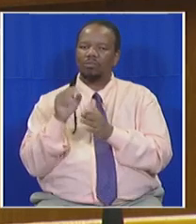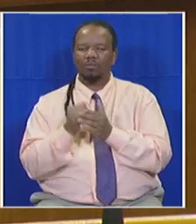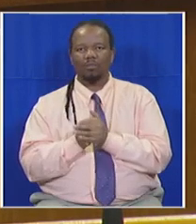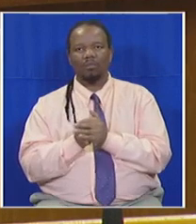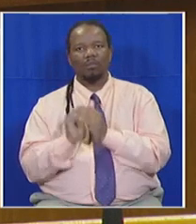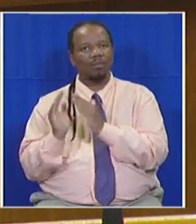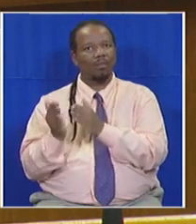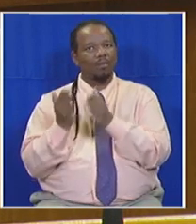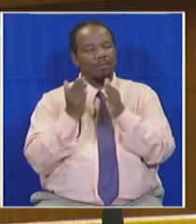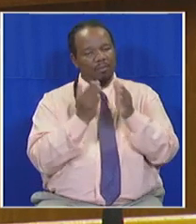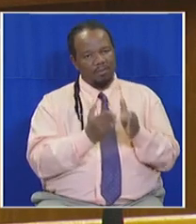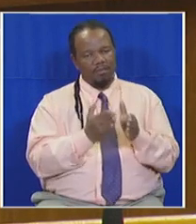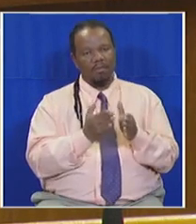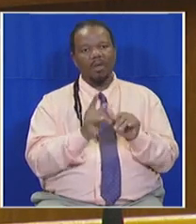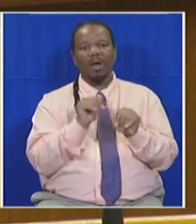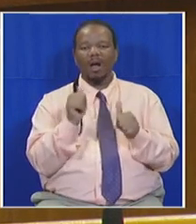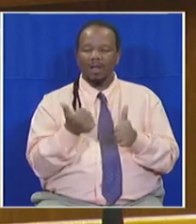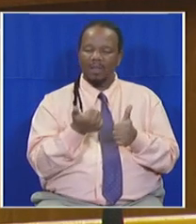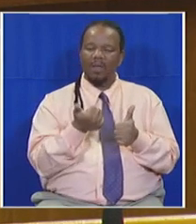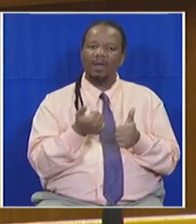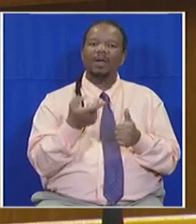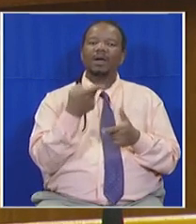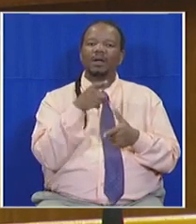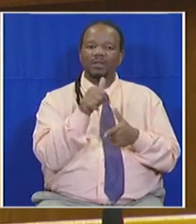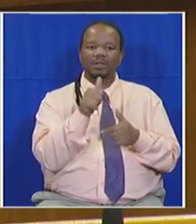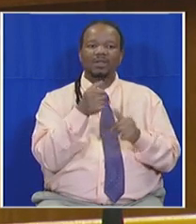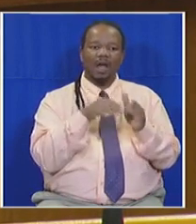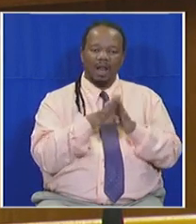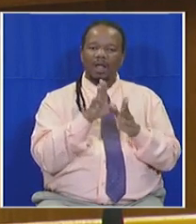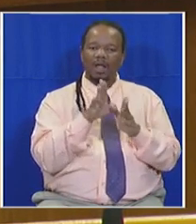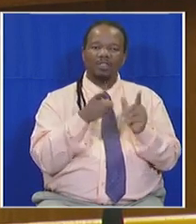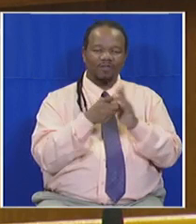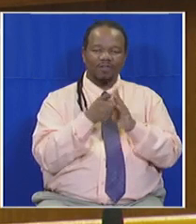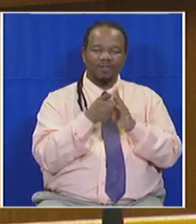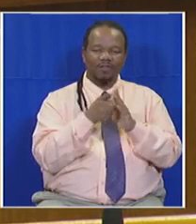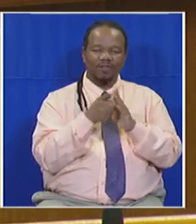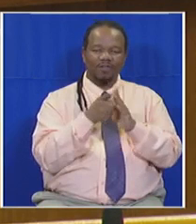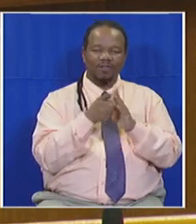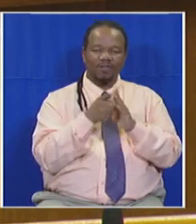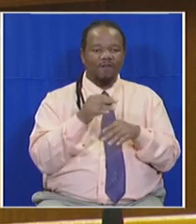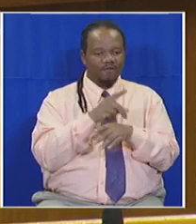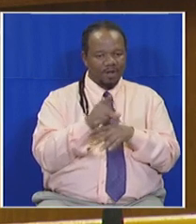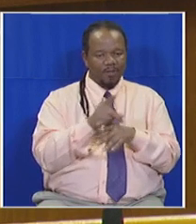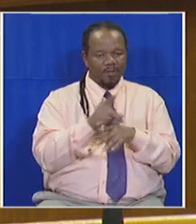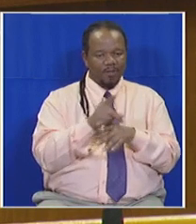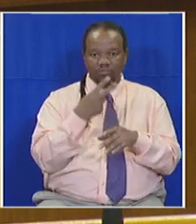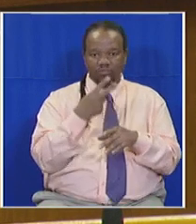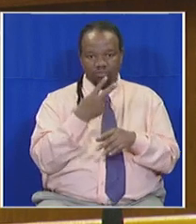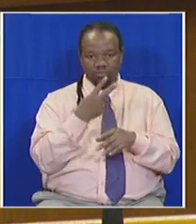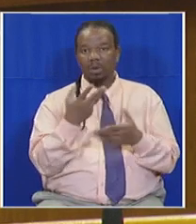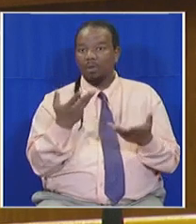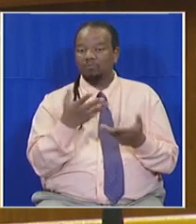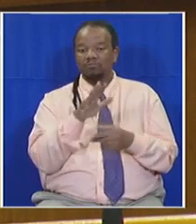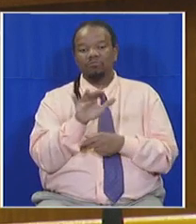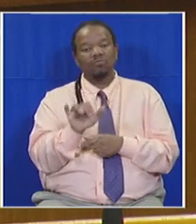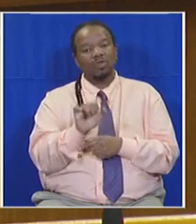of the Integrated Urban Development Framework last year as our national urban policy signifies how South Africa